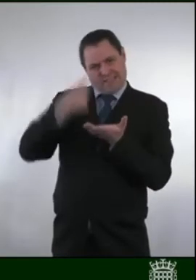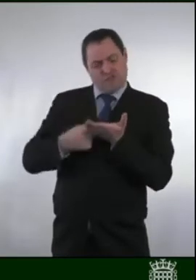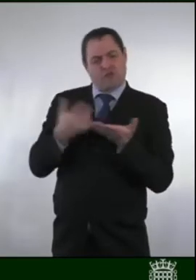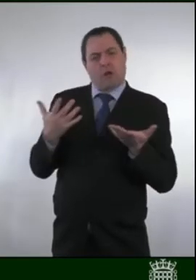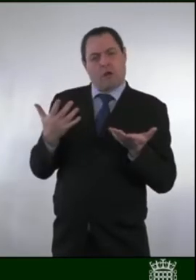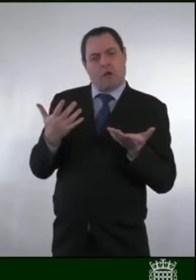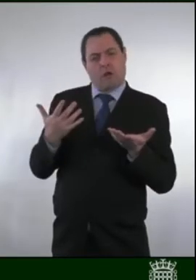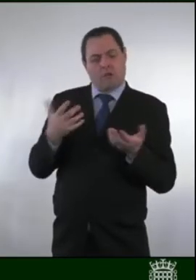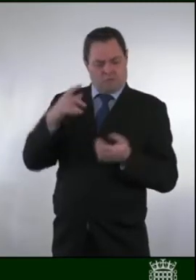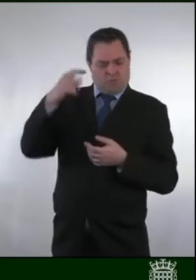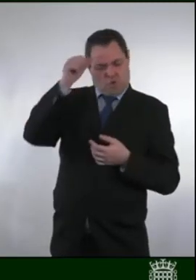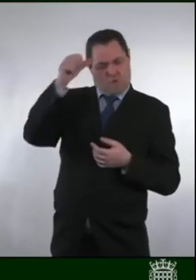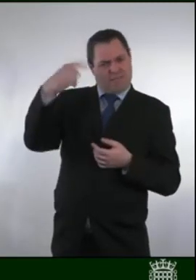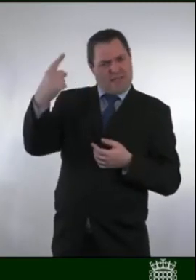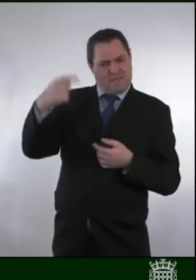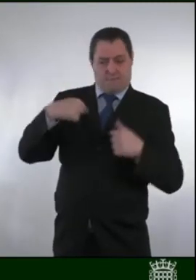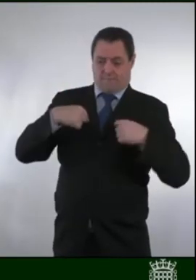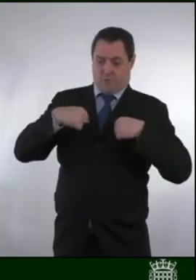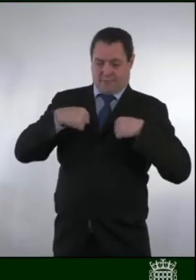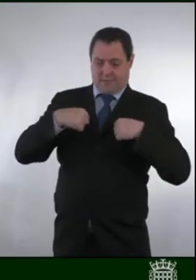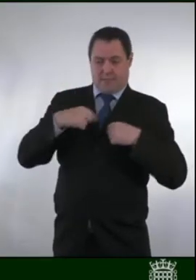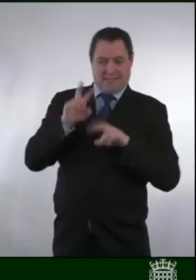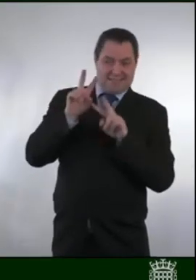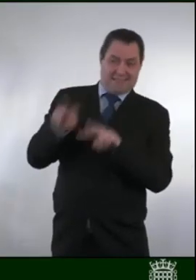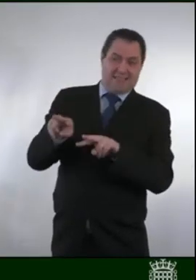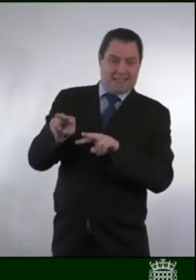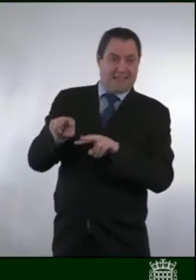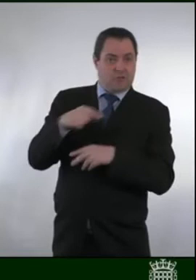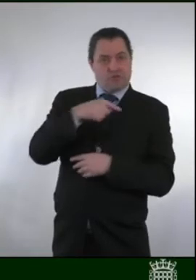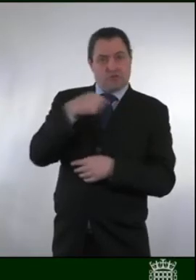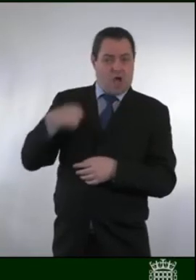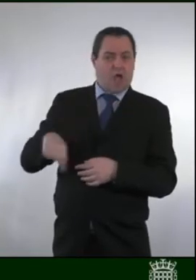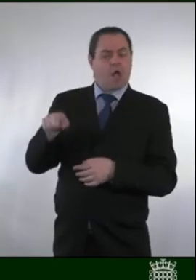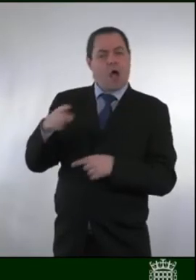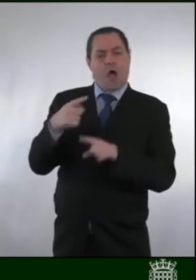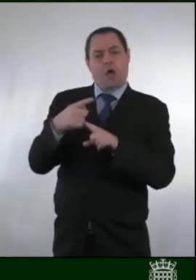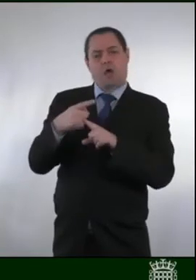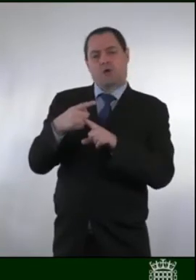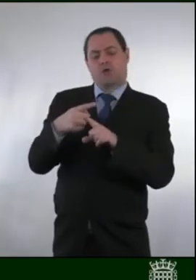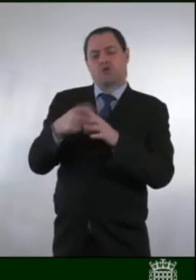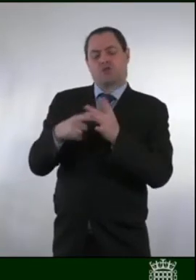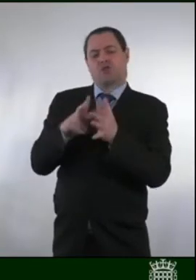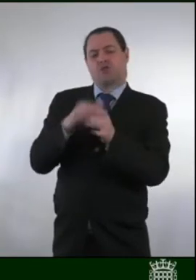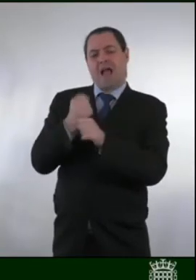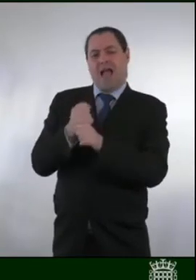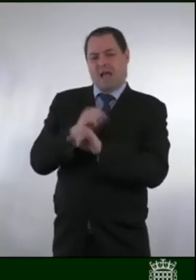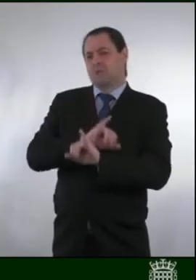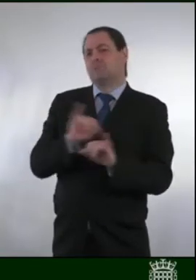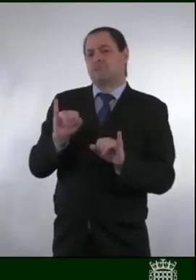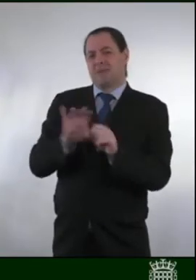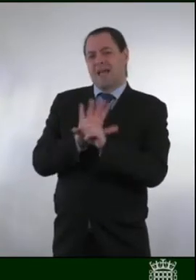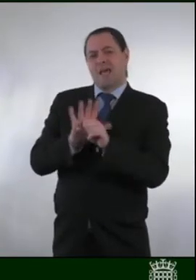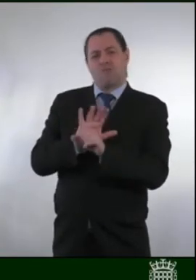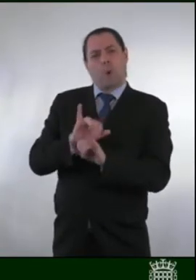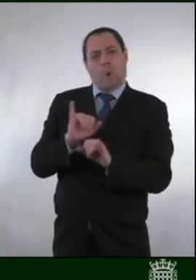can say for myself that I regard what is happening in Xinjiang and what's happening to the Uyghurs as utterly abhorrent, and I know